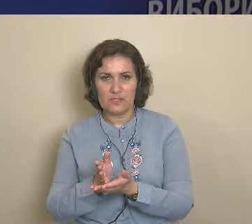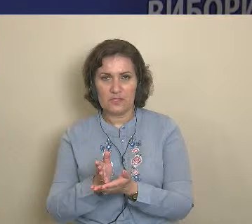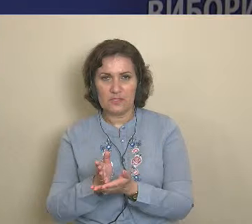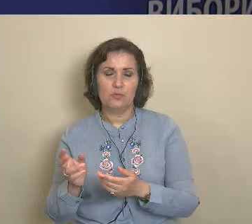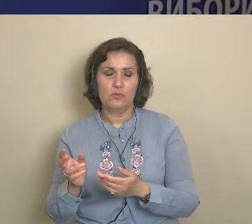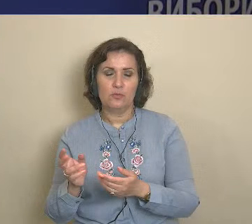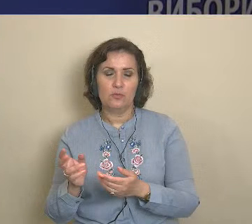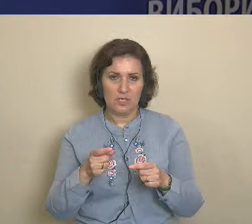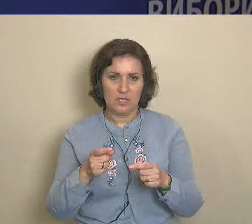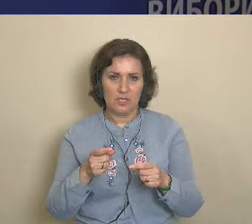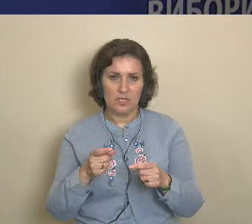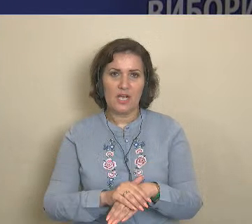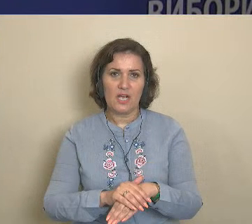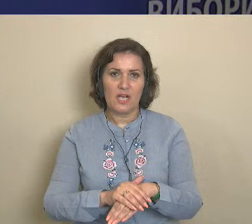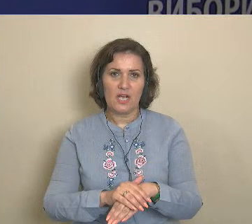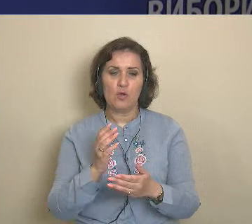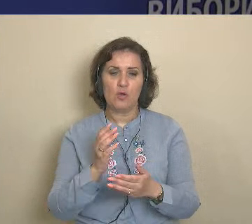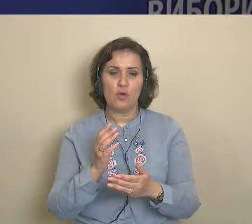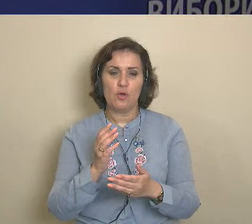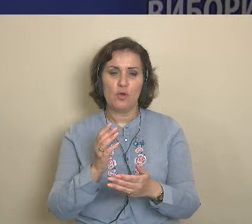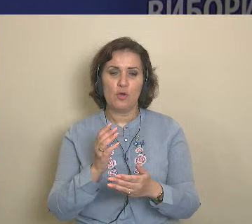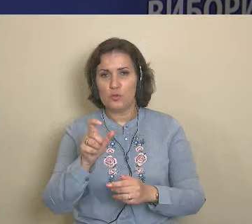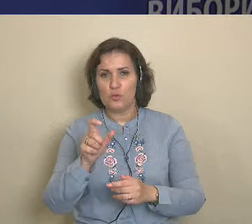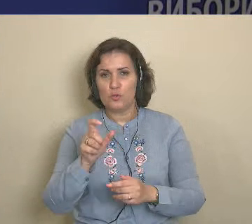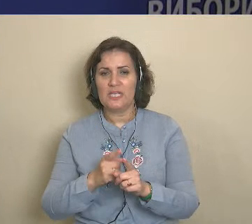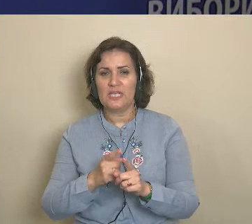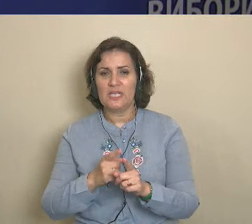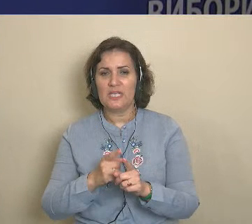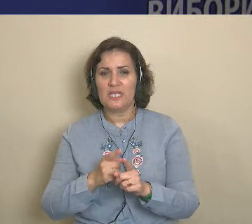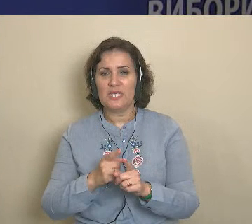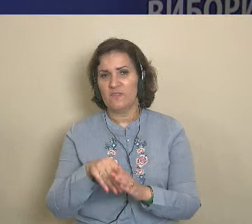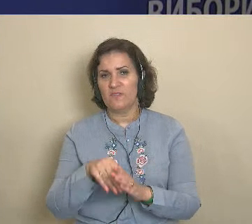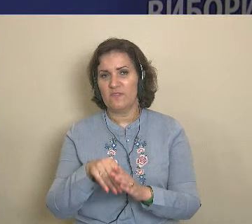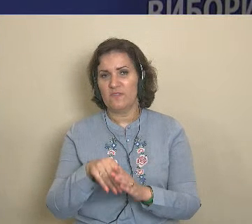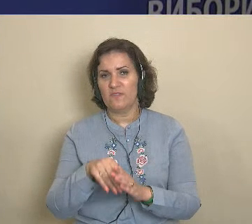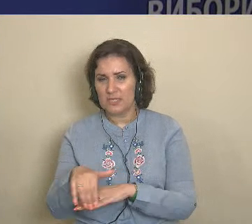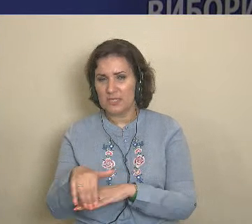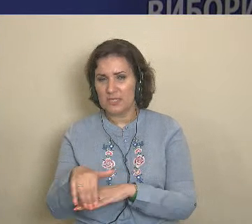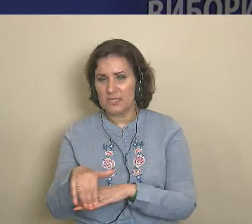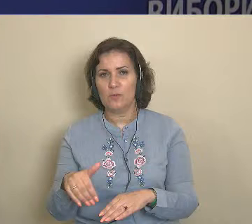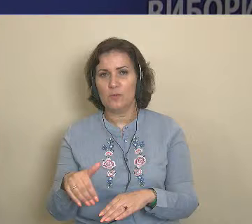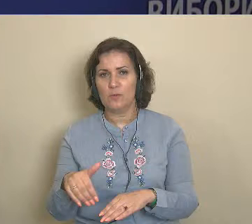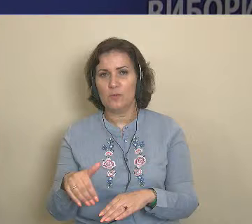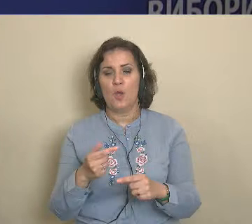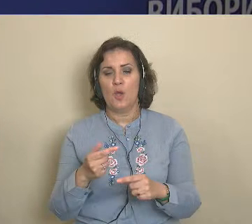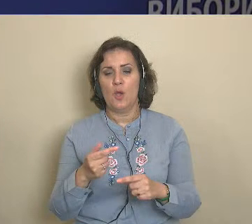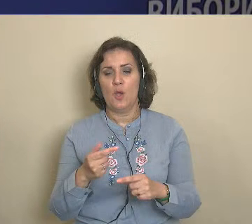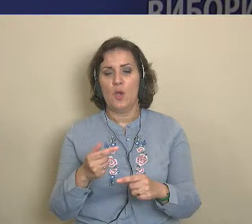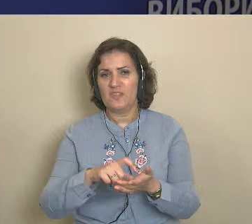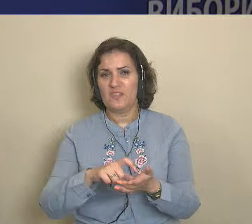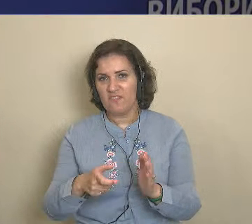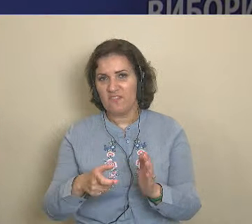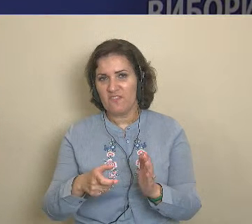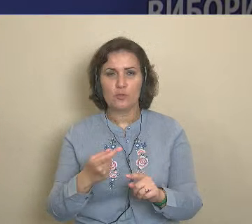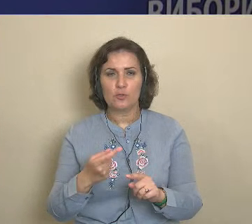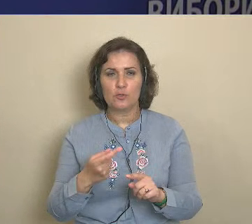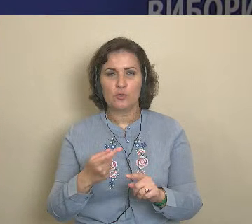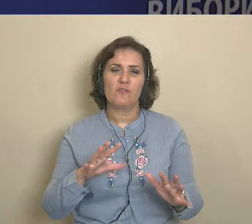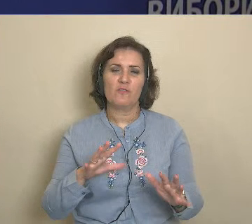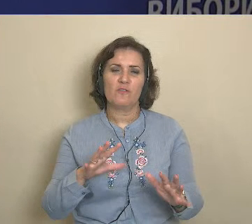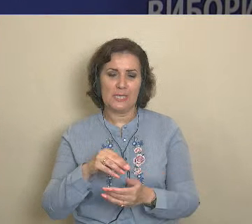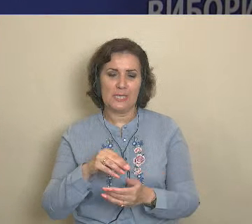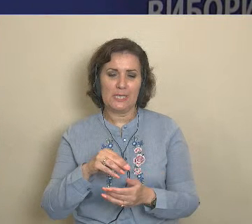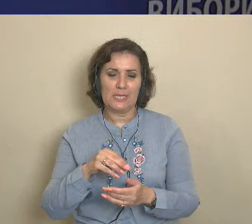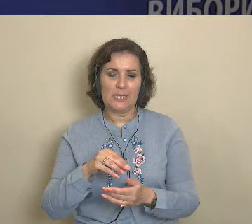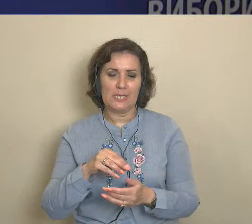and check whether actually these people reside there, those who are changing their electoral address, whether they reside in